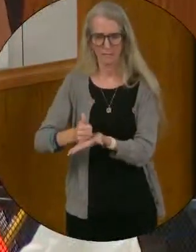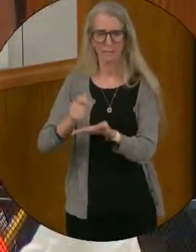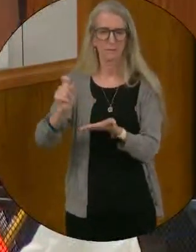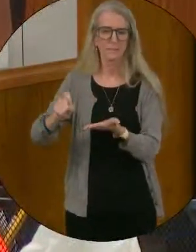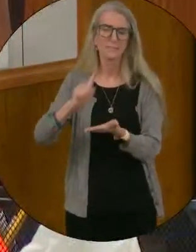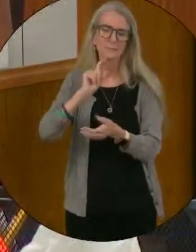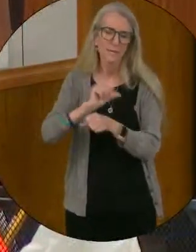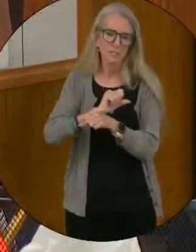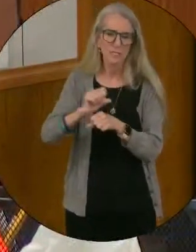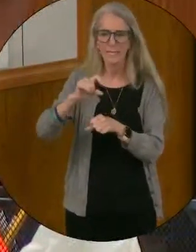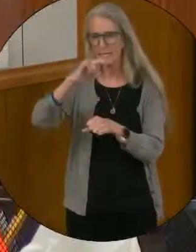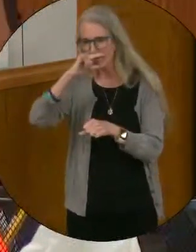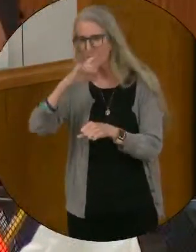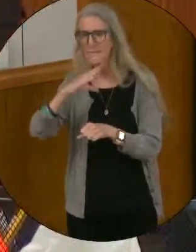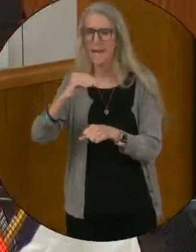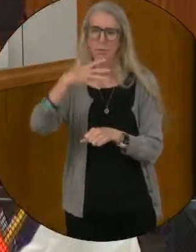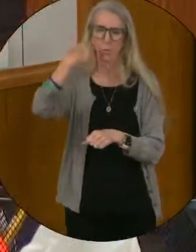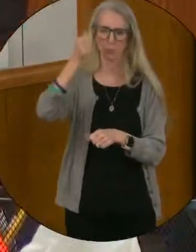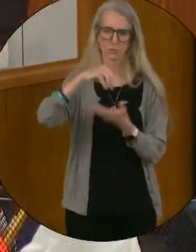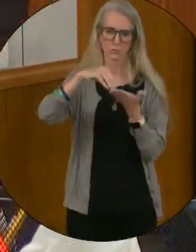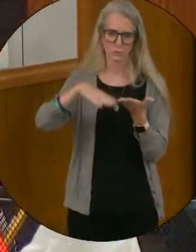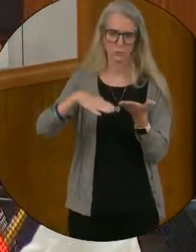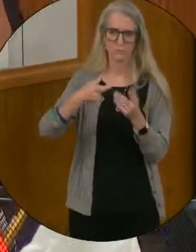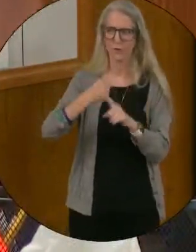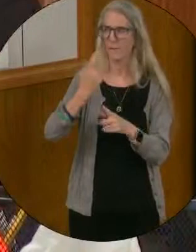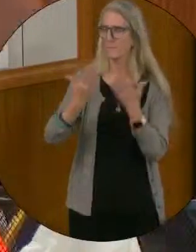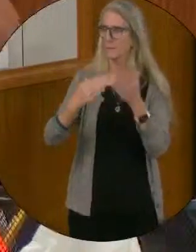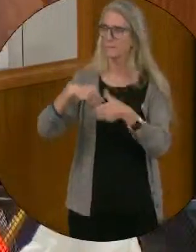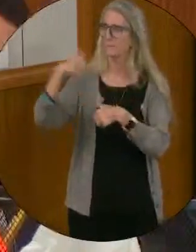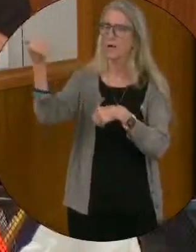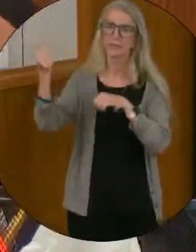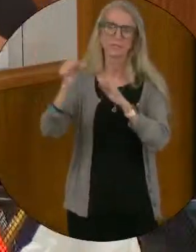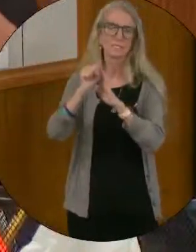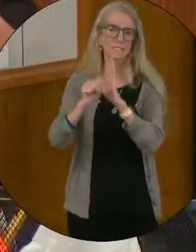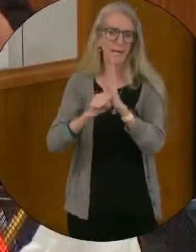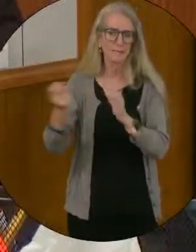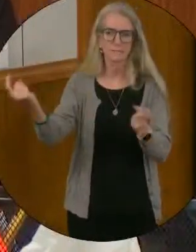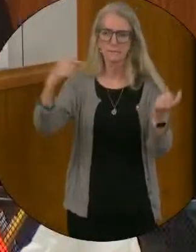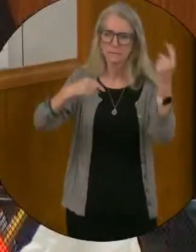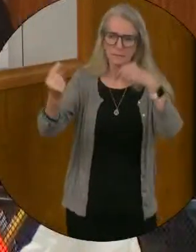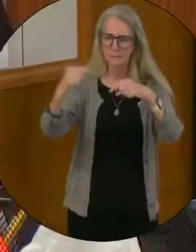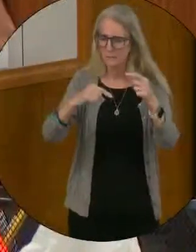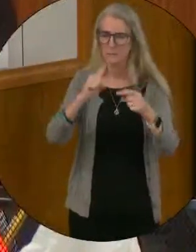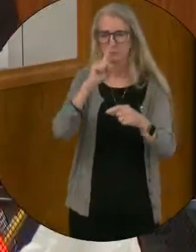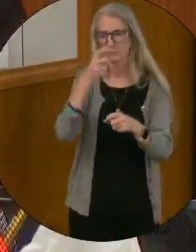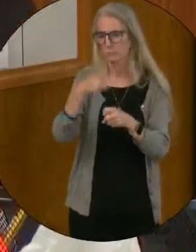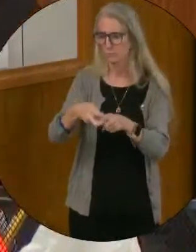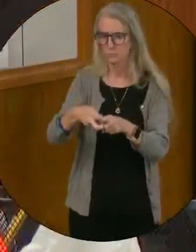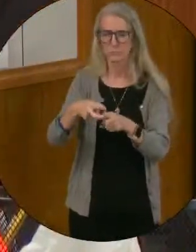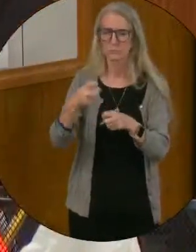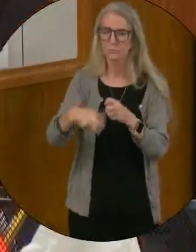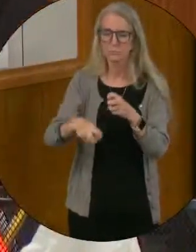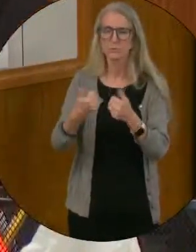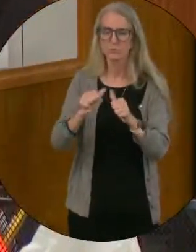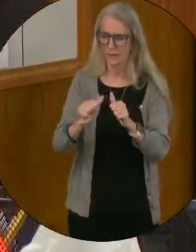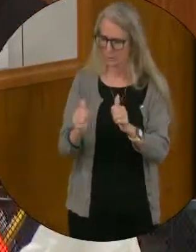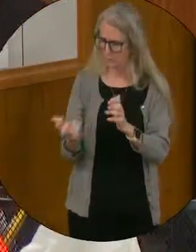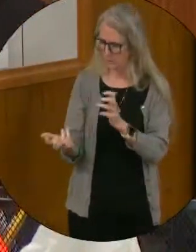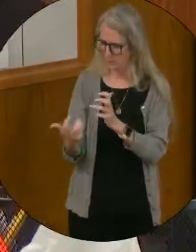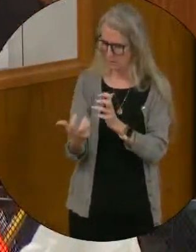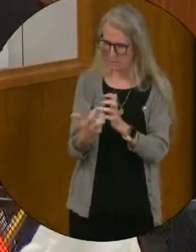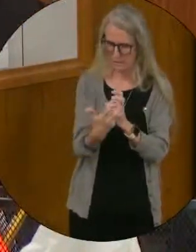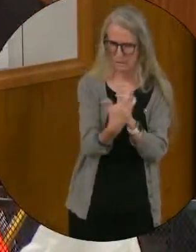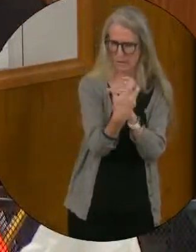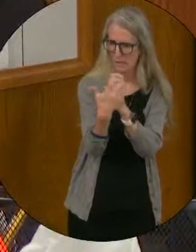kids and older students that were coming in from out of state. It just was so hard to really try to align their needs. So I'm